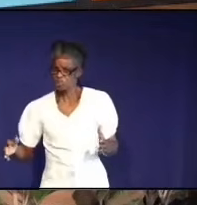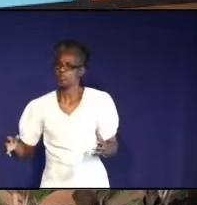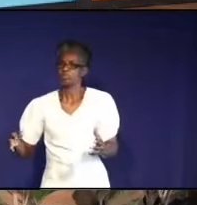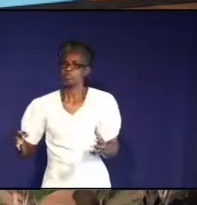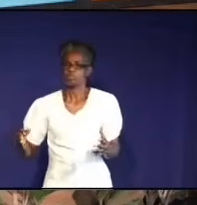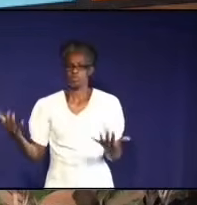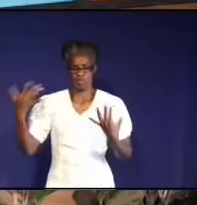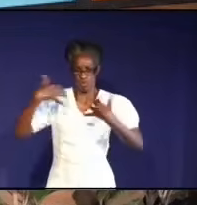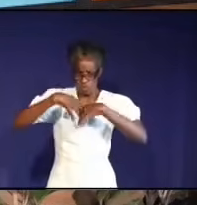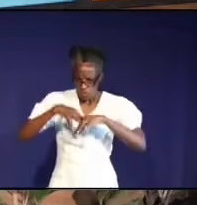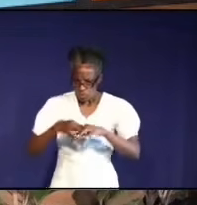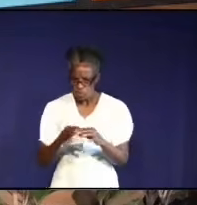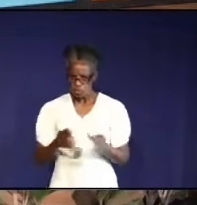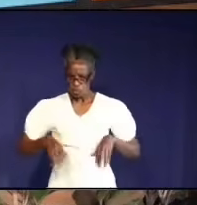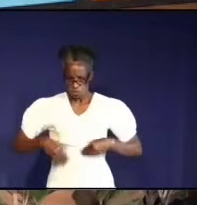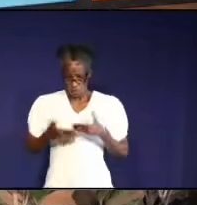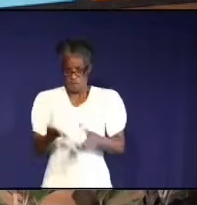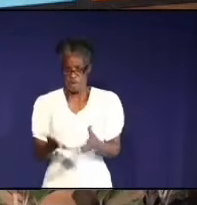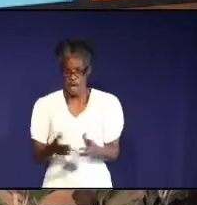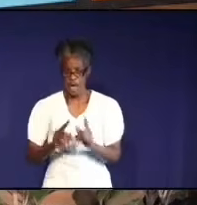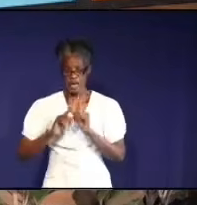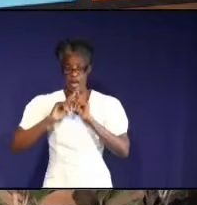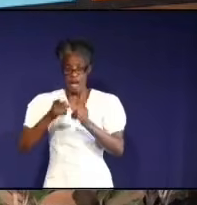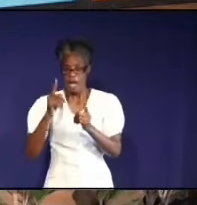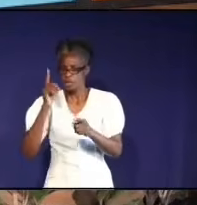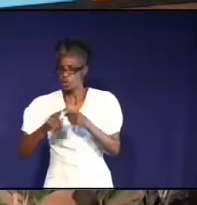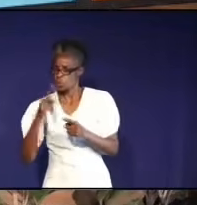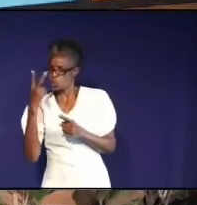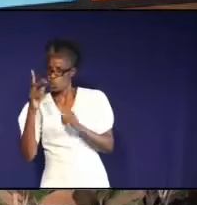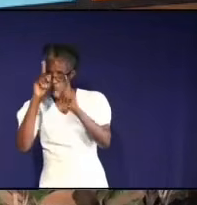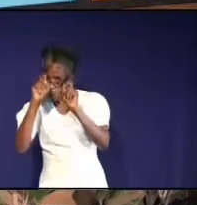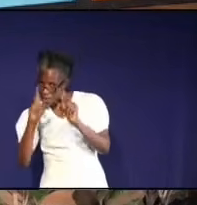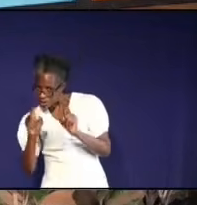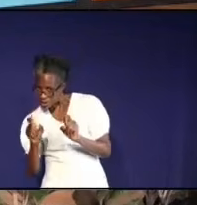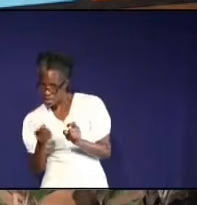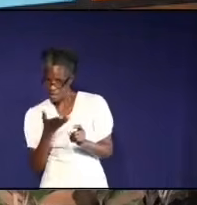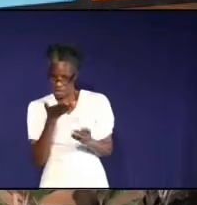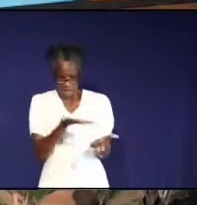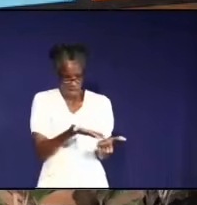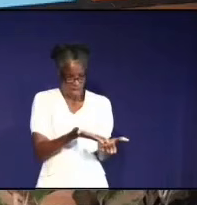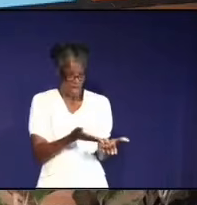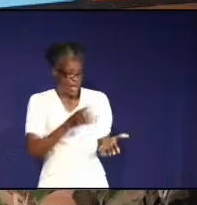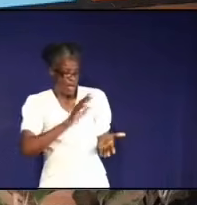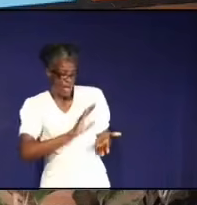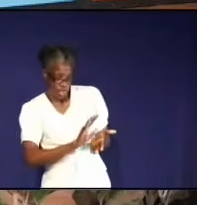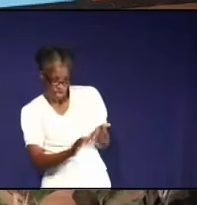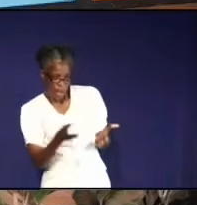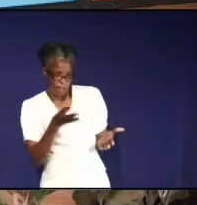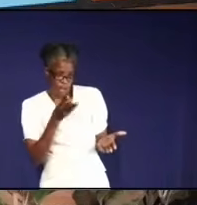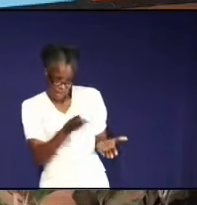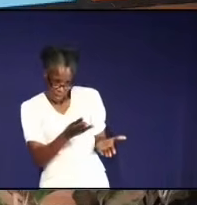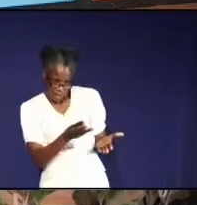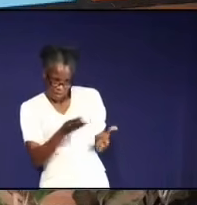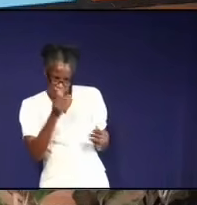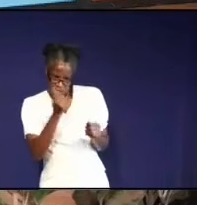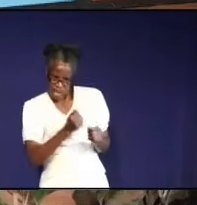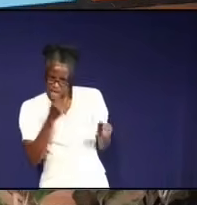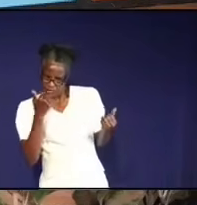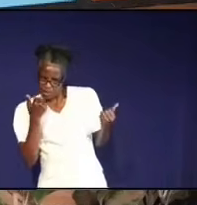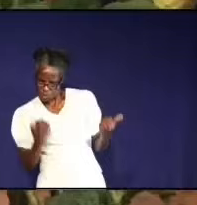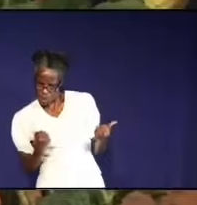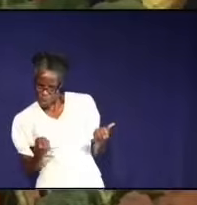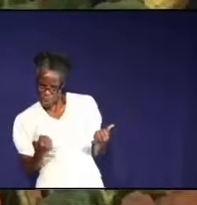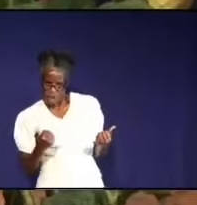interposed to provide an answer to two questions raised in chapter 6. Every now and then, God will pause to help